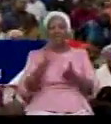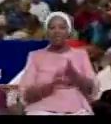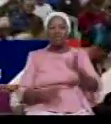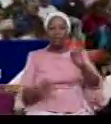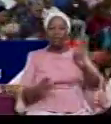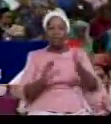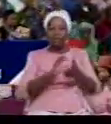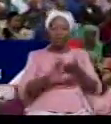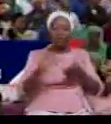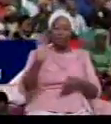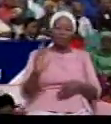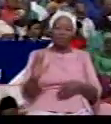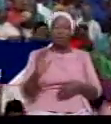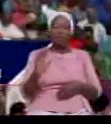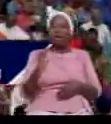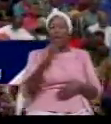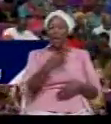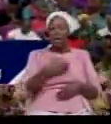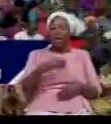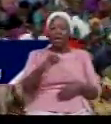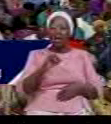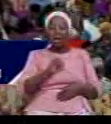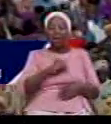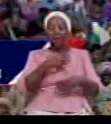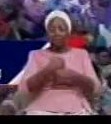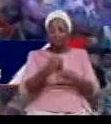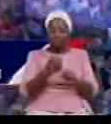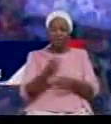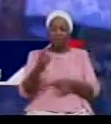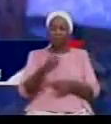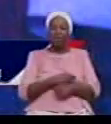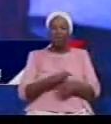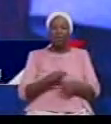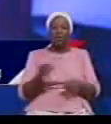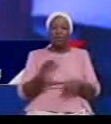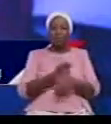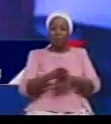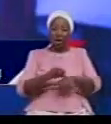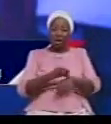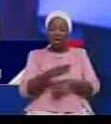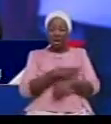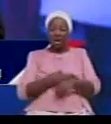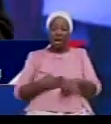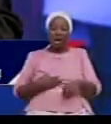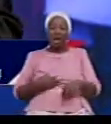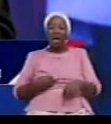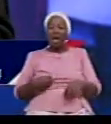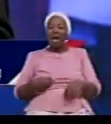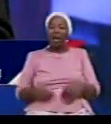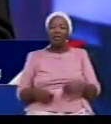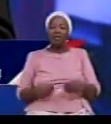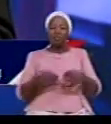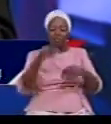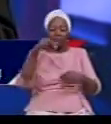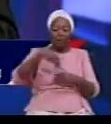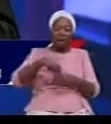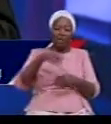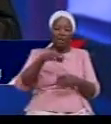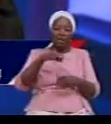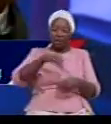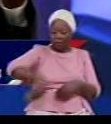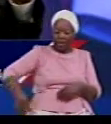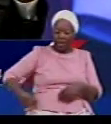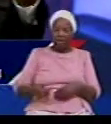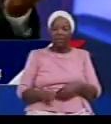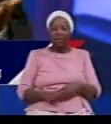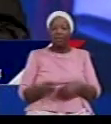verse 5. I make me gardens and orchards and planted trees in them of